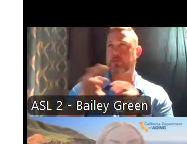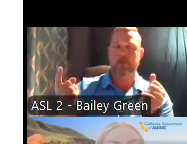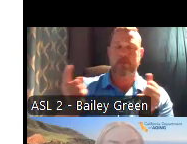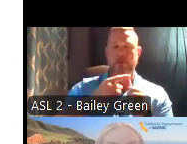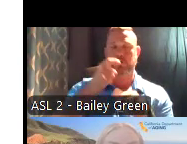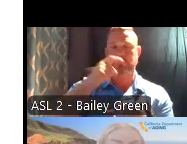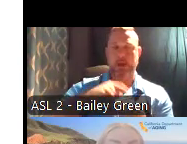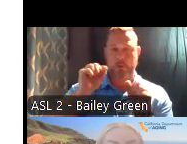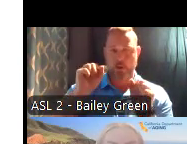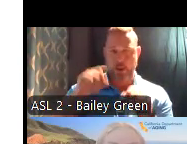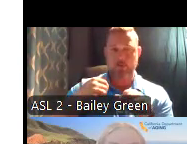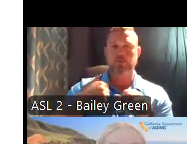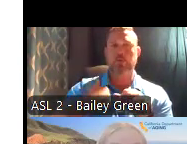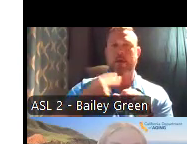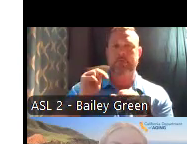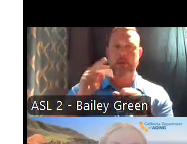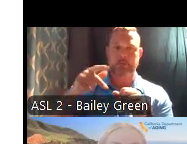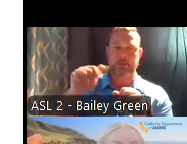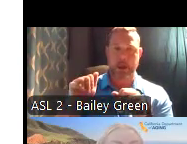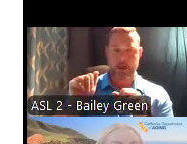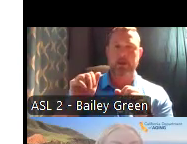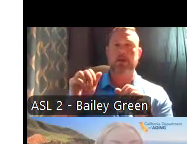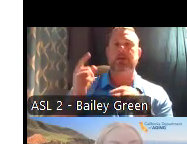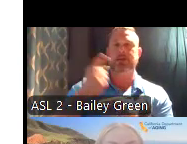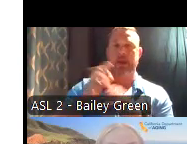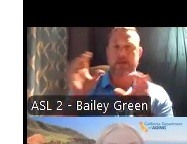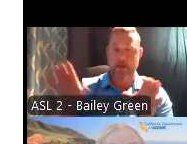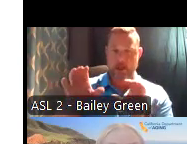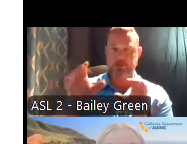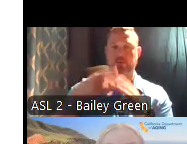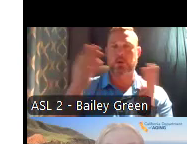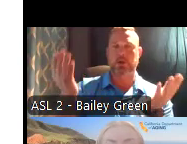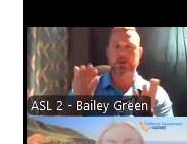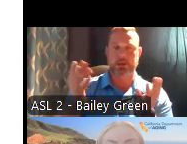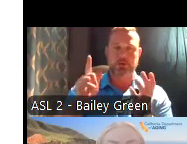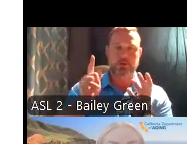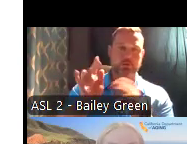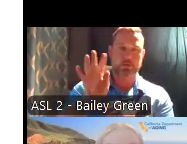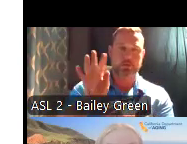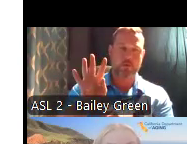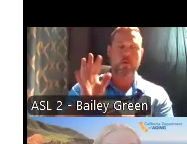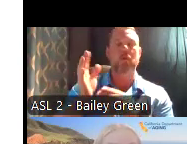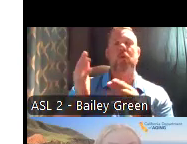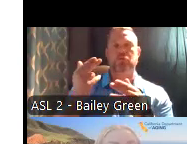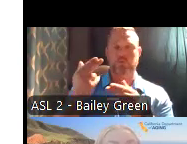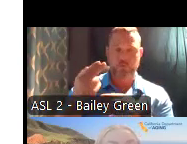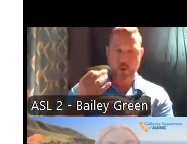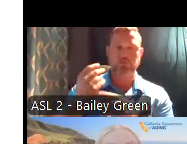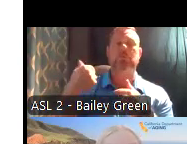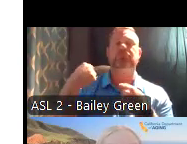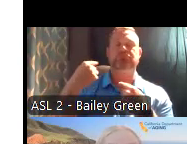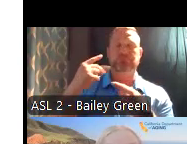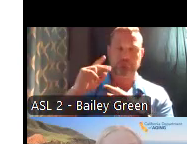we were able to host the MPA Day of Action, and we are here in 2024 looking to host another event.